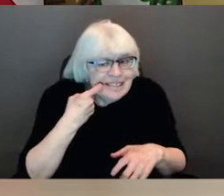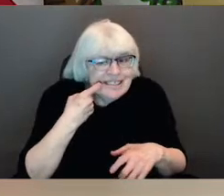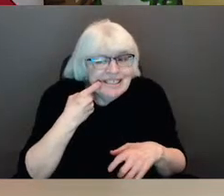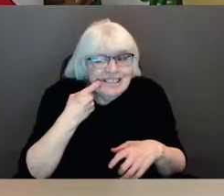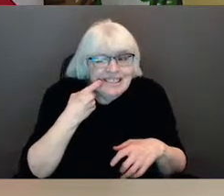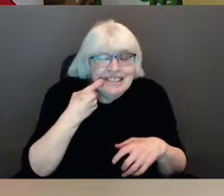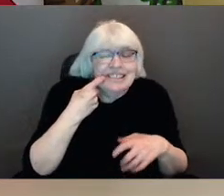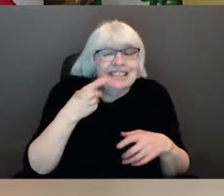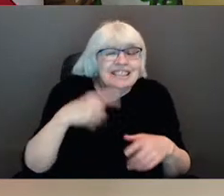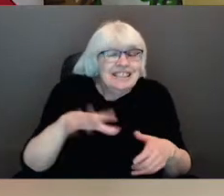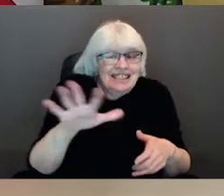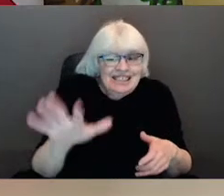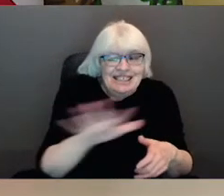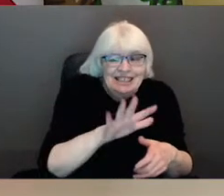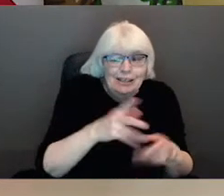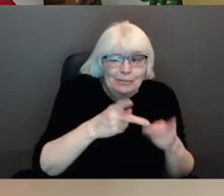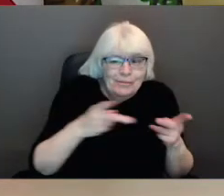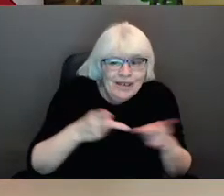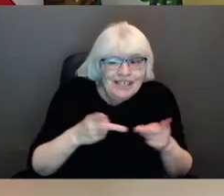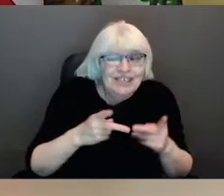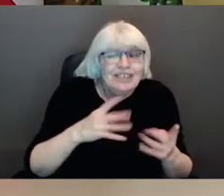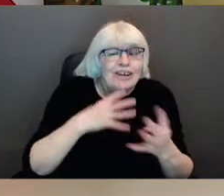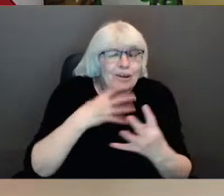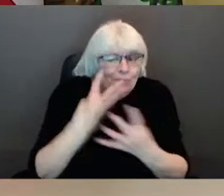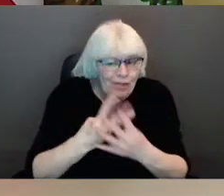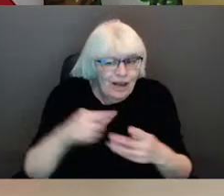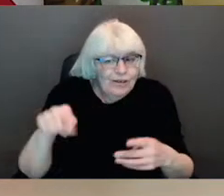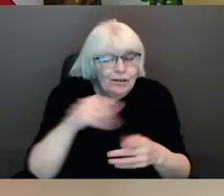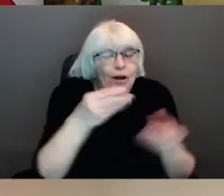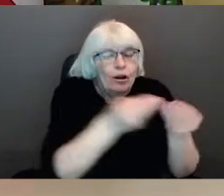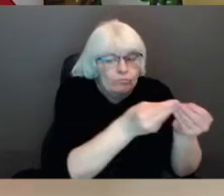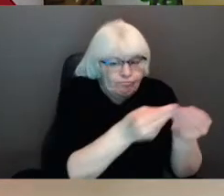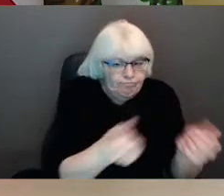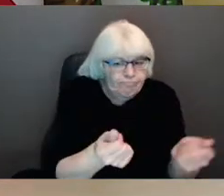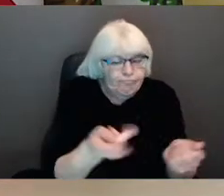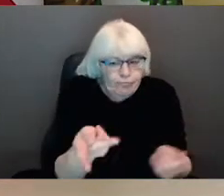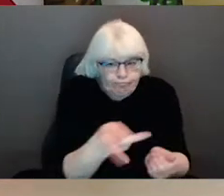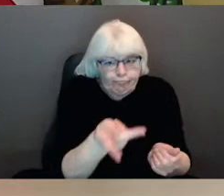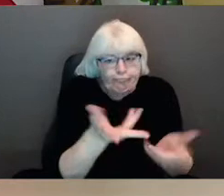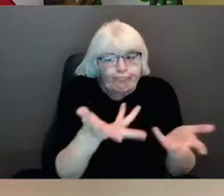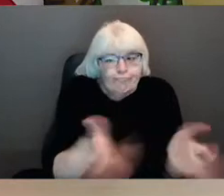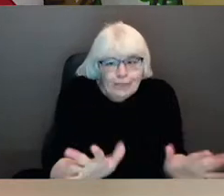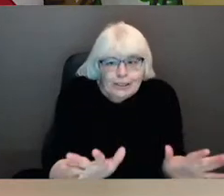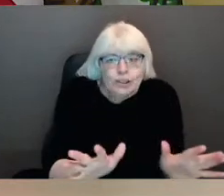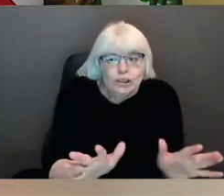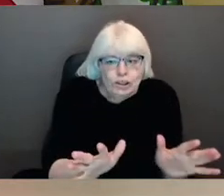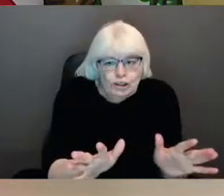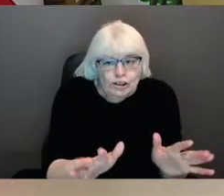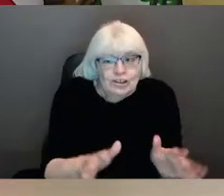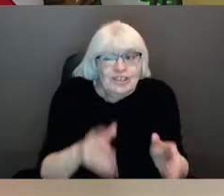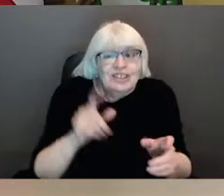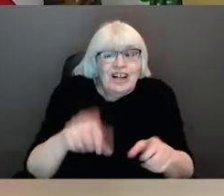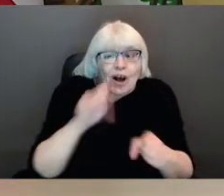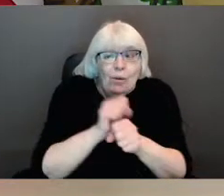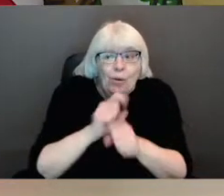over. In addition, we know there are outbreaks at numerous workplaces across the province.